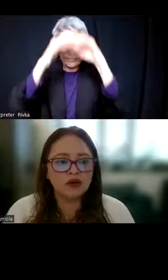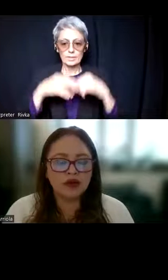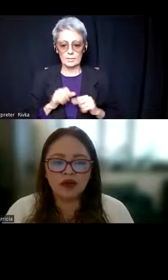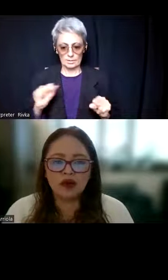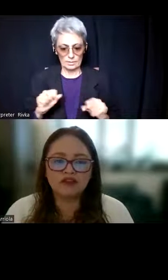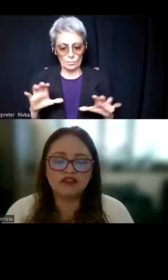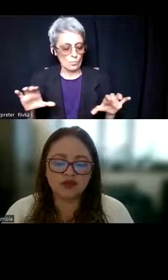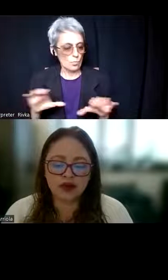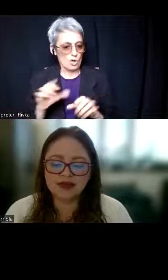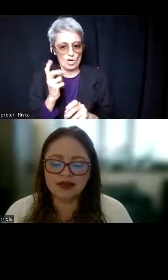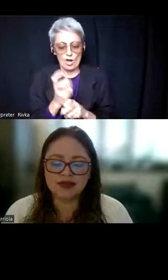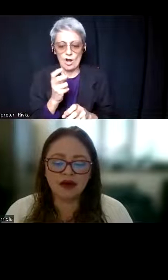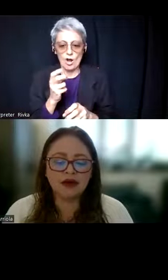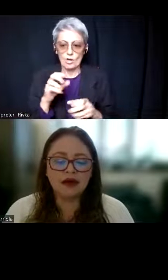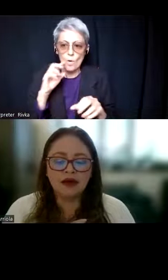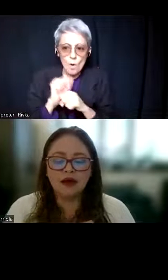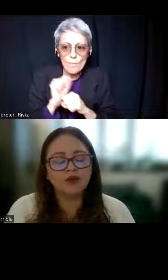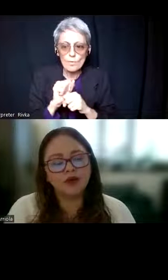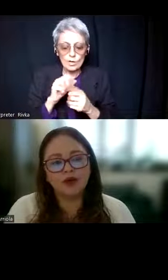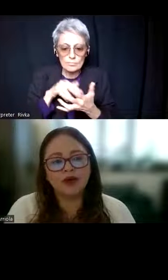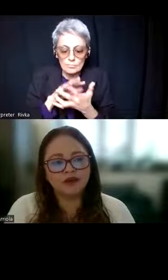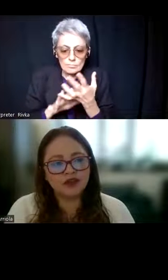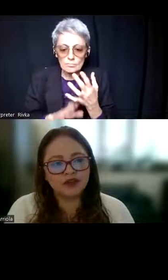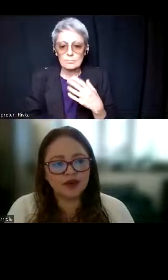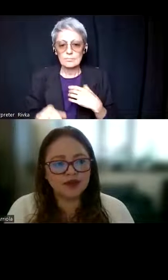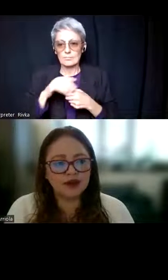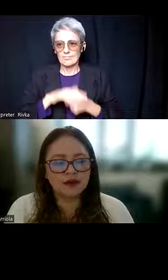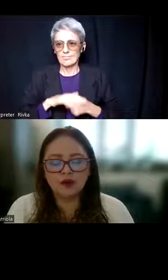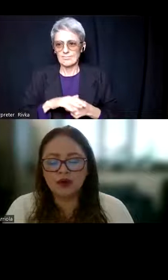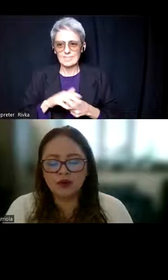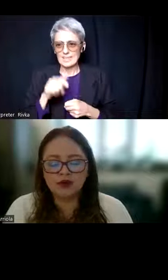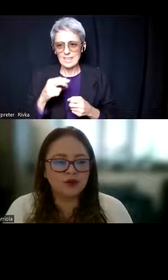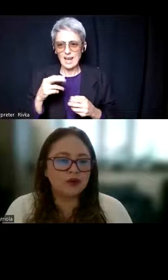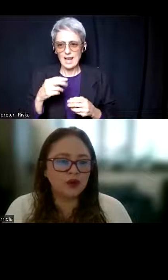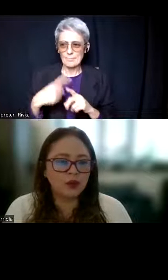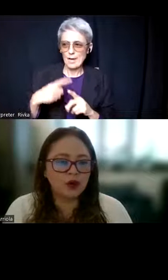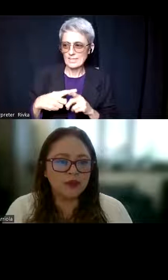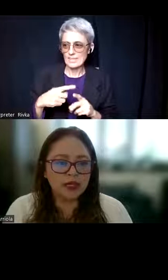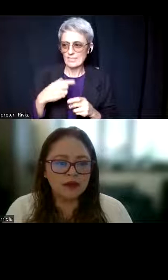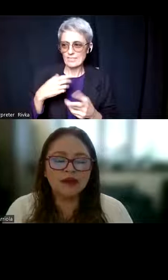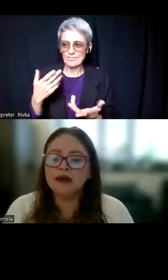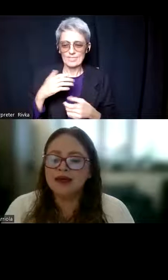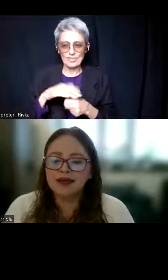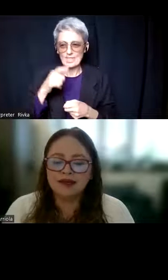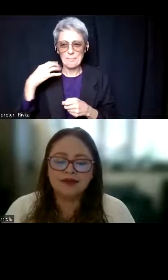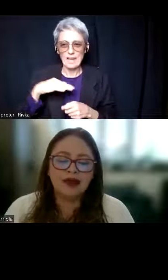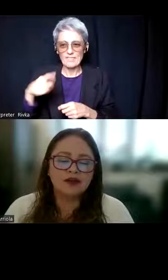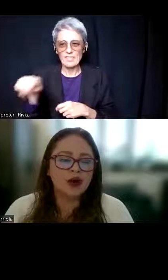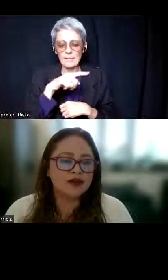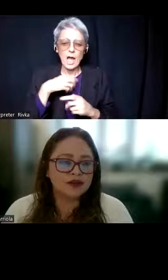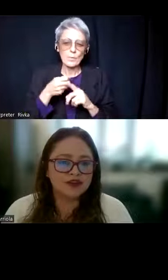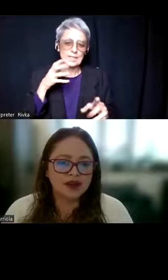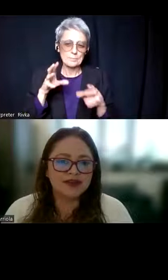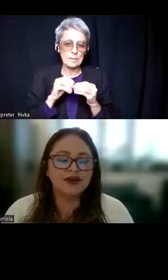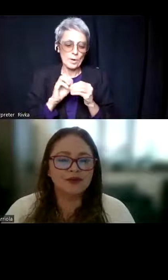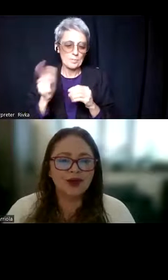where they are stressed, and it's not hopeful or beneficial stress that we'll go into a little bit more in a minute. It's that